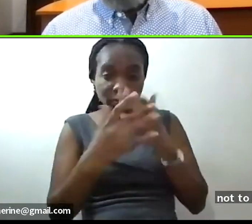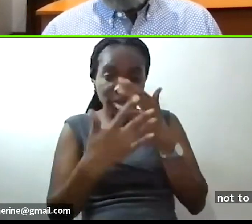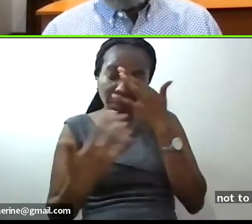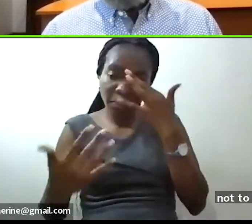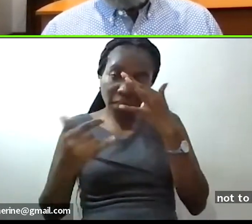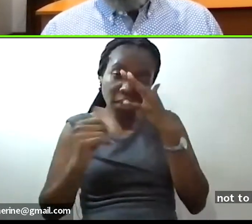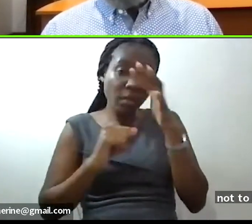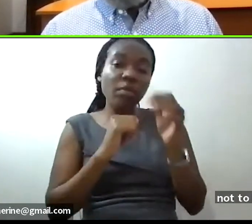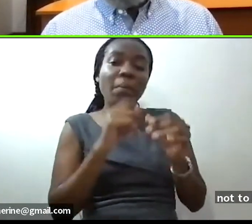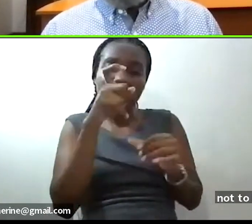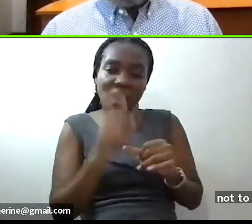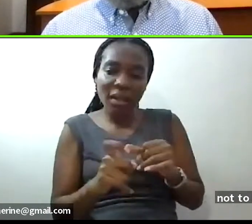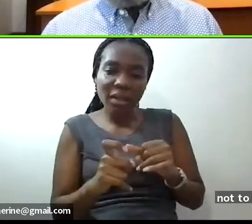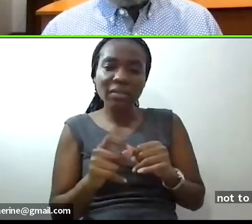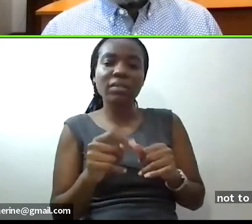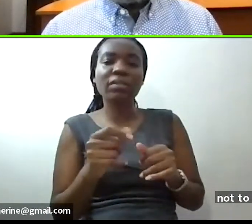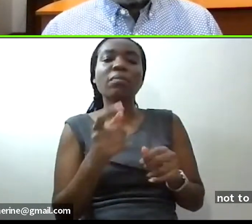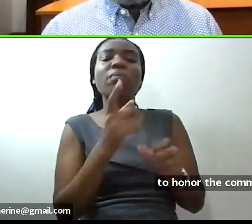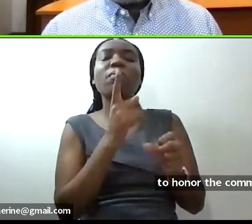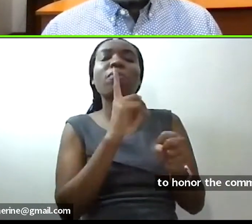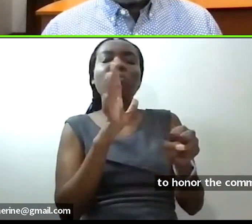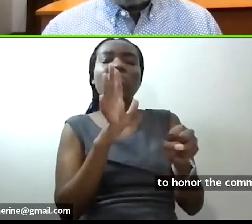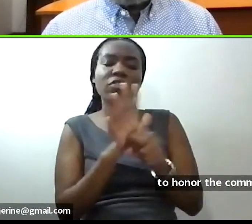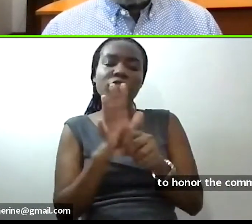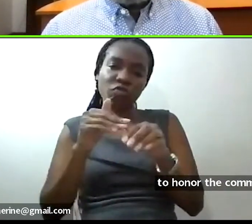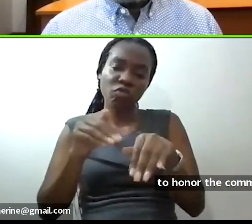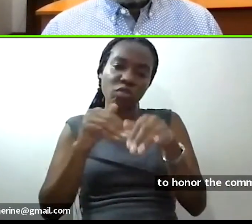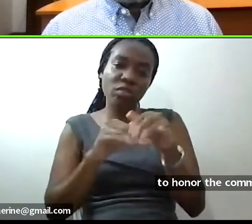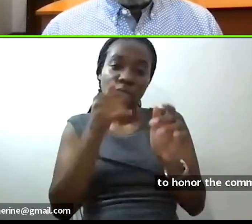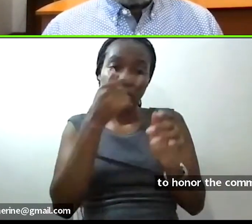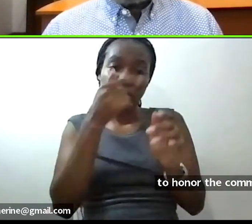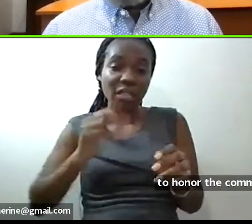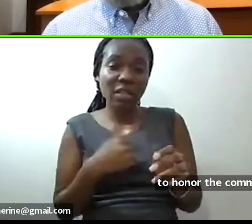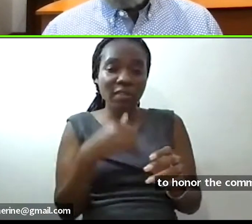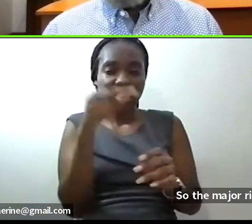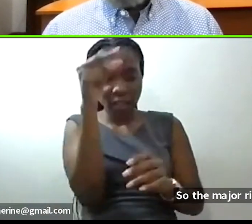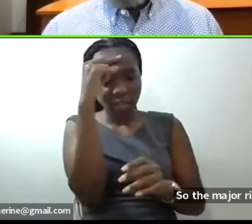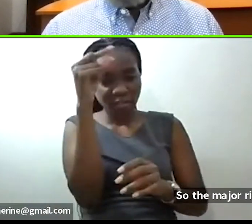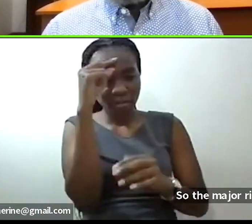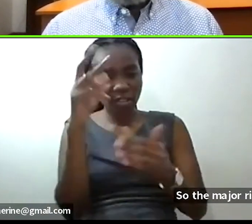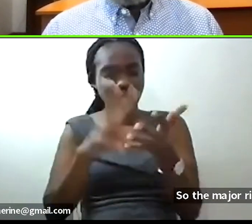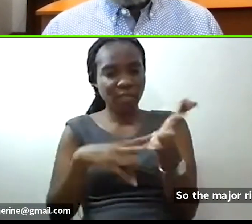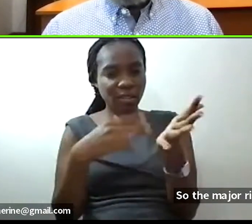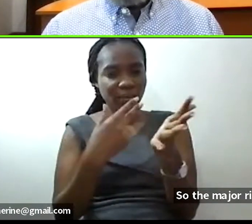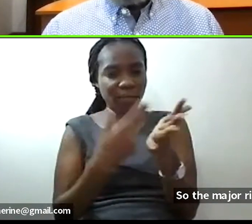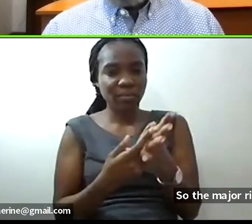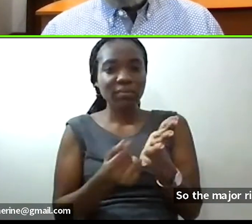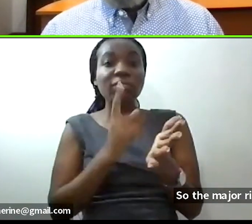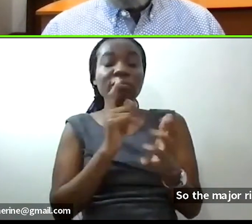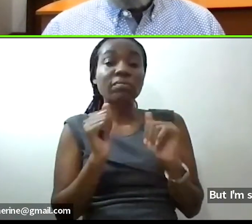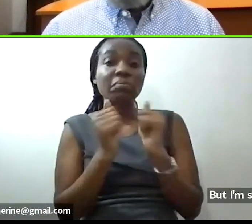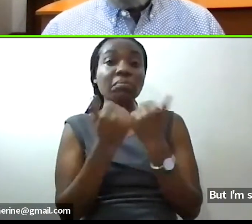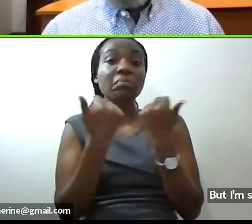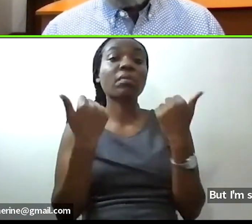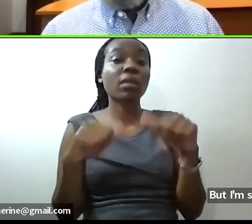the investors. So the major risk would be government failing. But I'm saying it hasn't happened. And if there